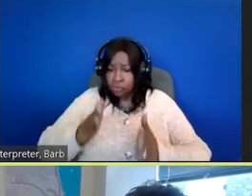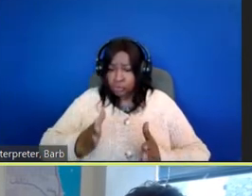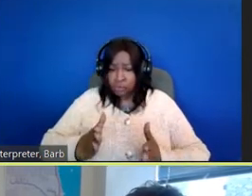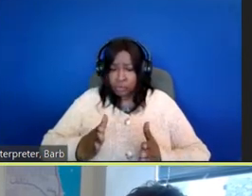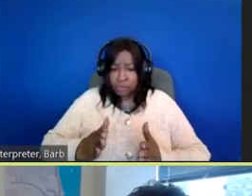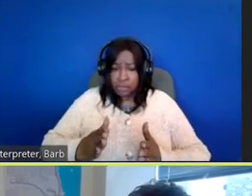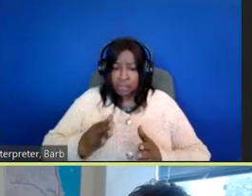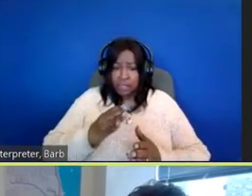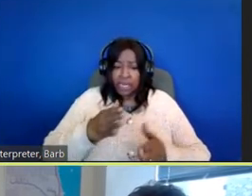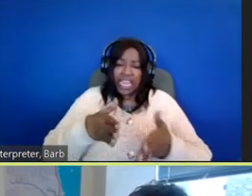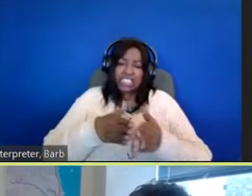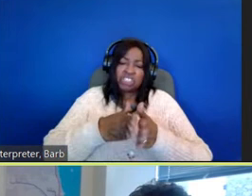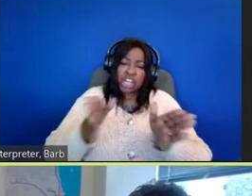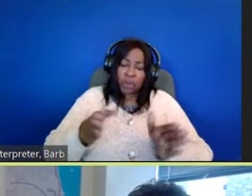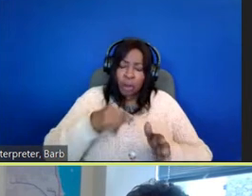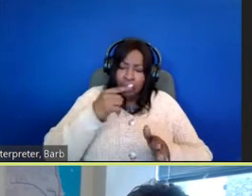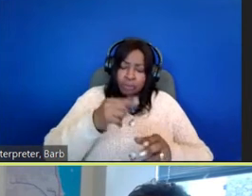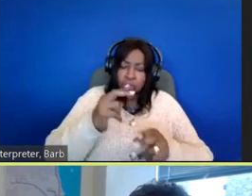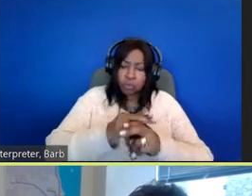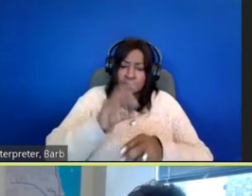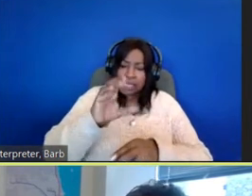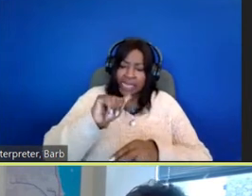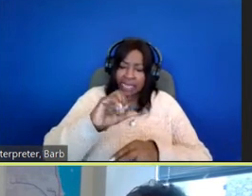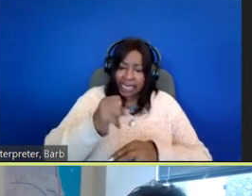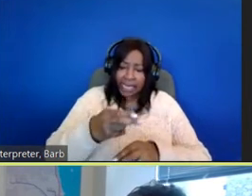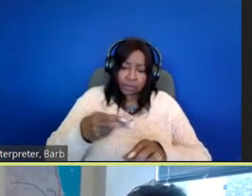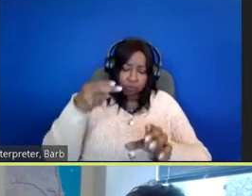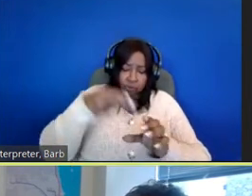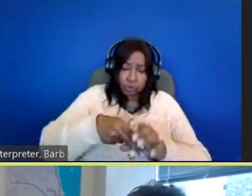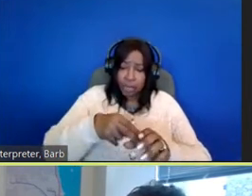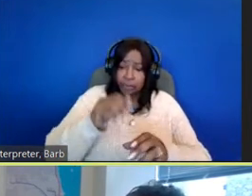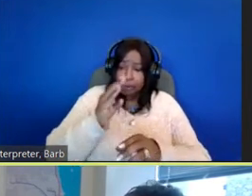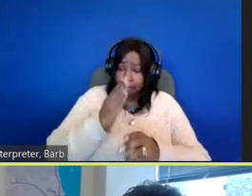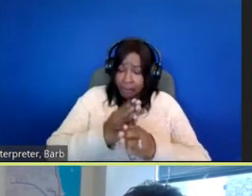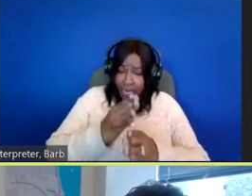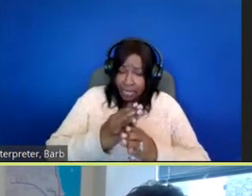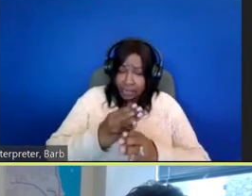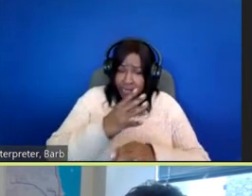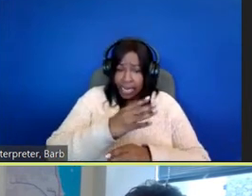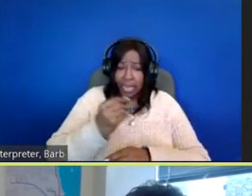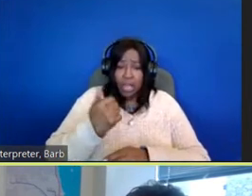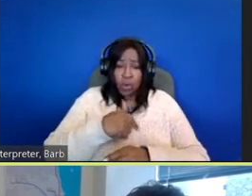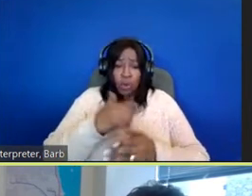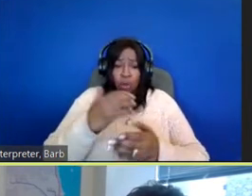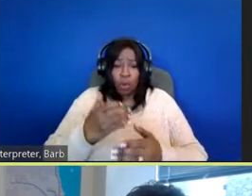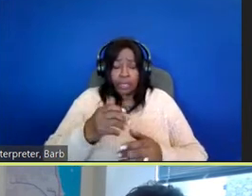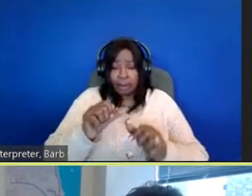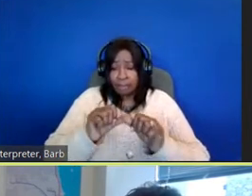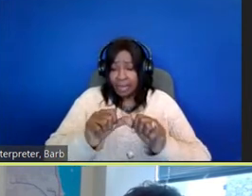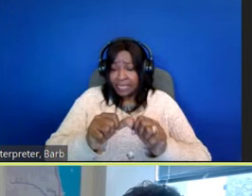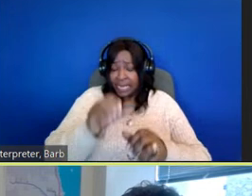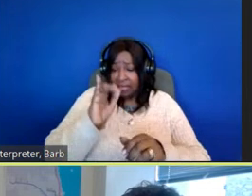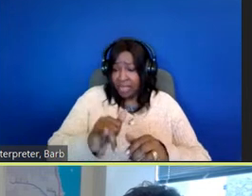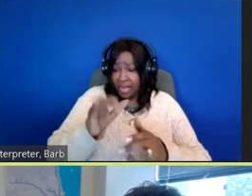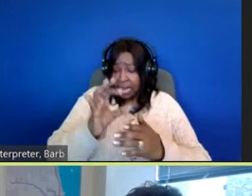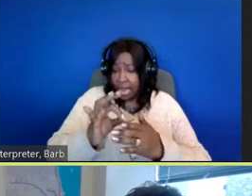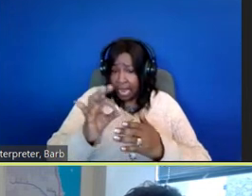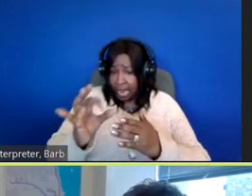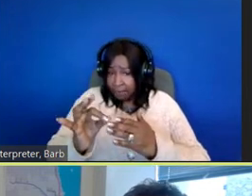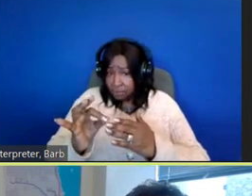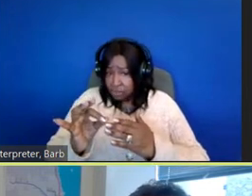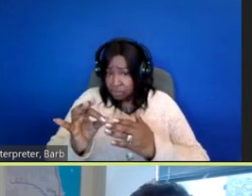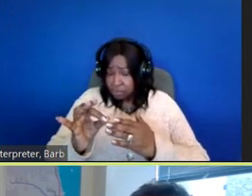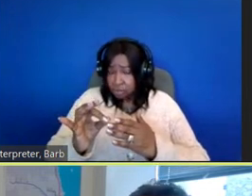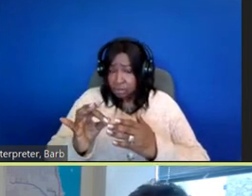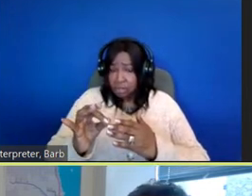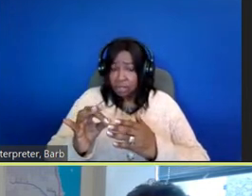know, general public that use cash to get on our buses. And we'd like to wanted to maintain that option. We